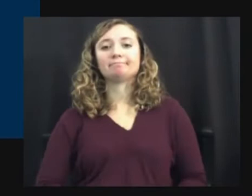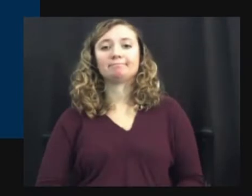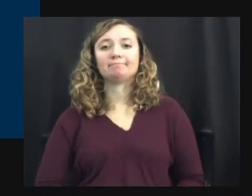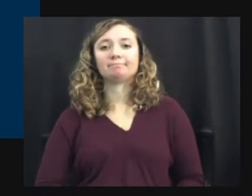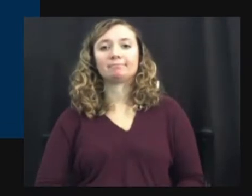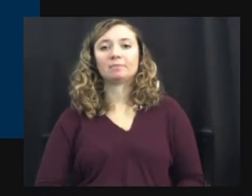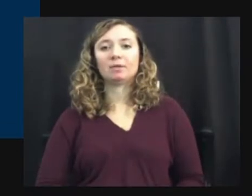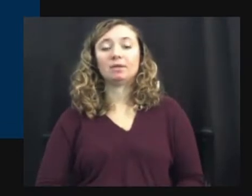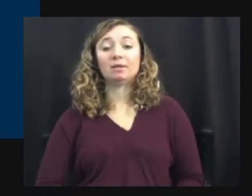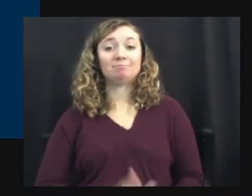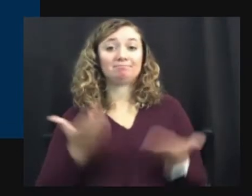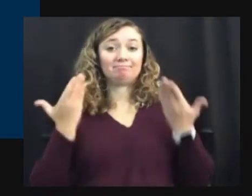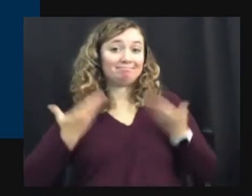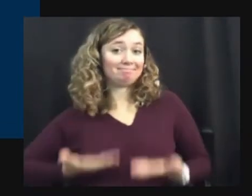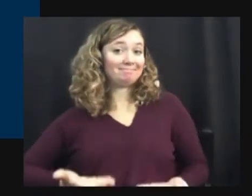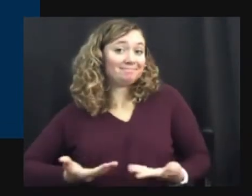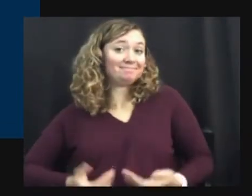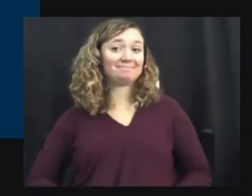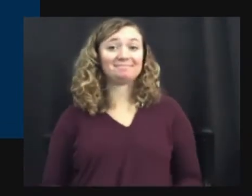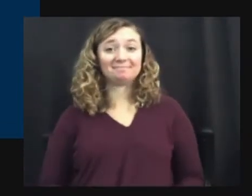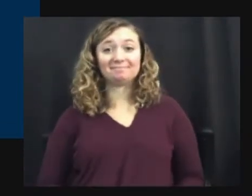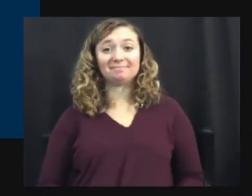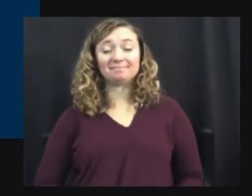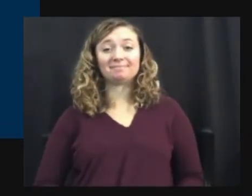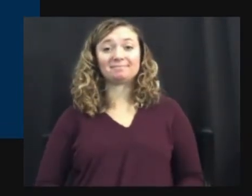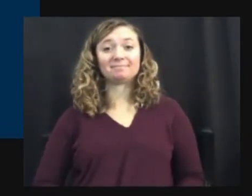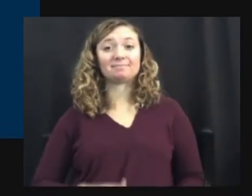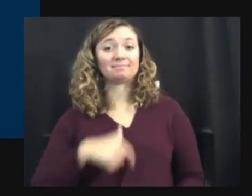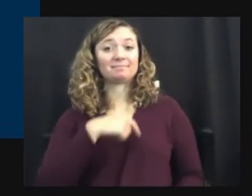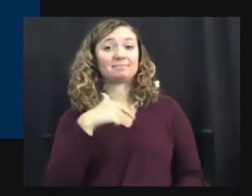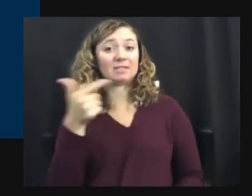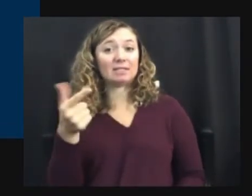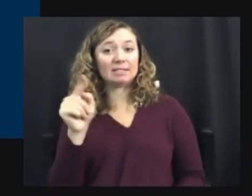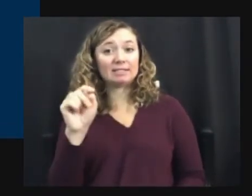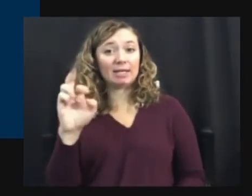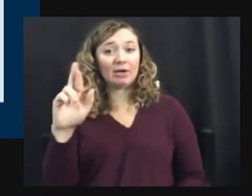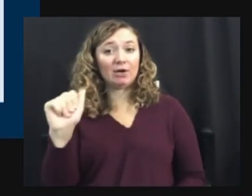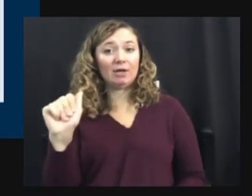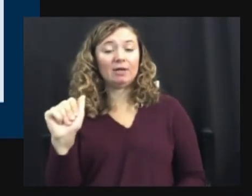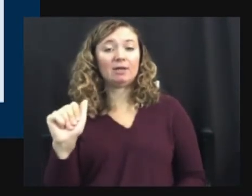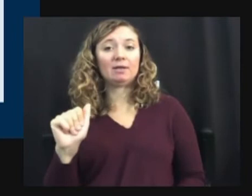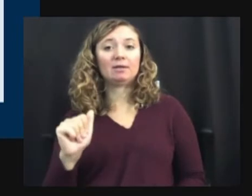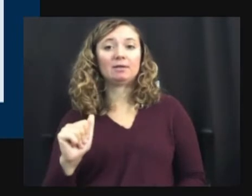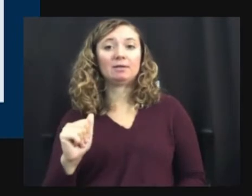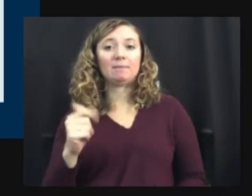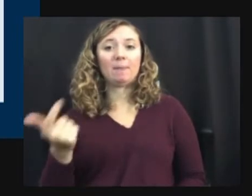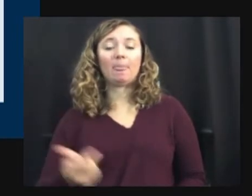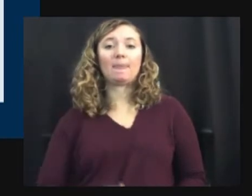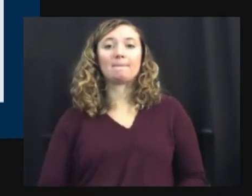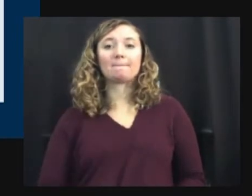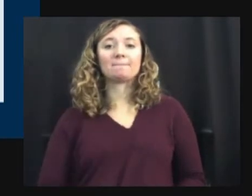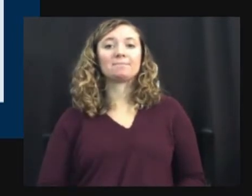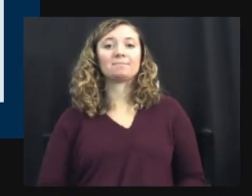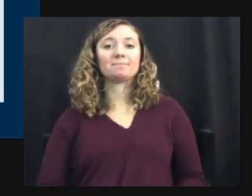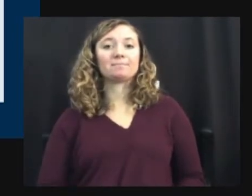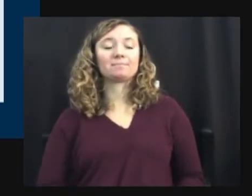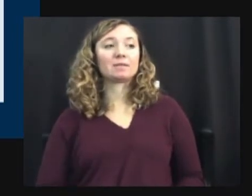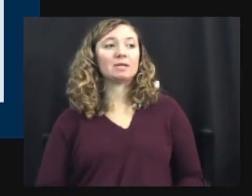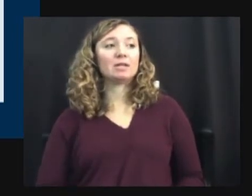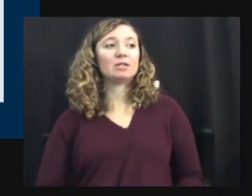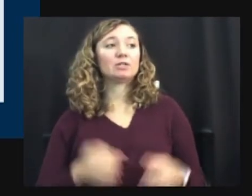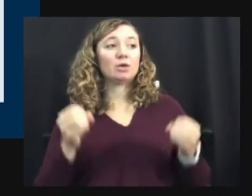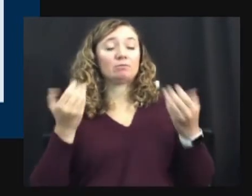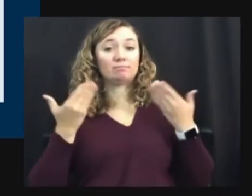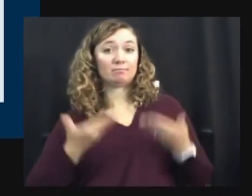So that's me. Tara, do you want to introduce yourself? Sure, thank you. So